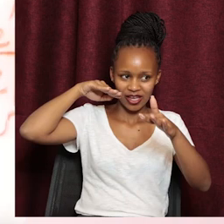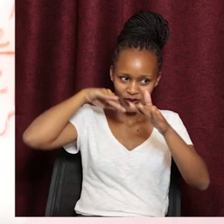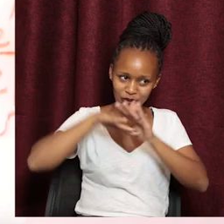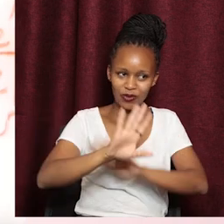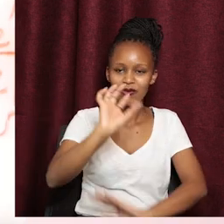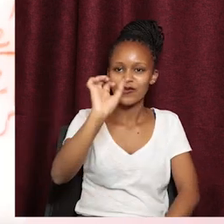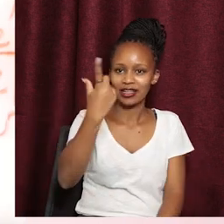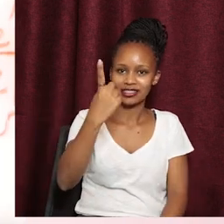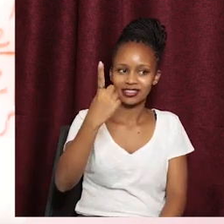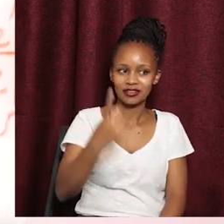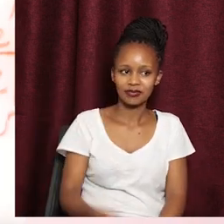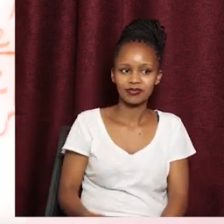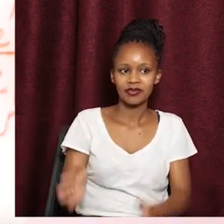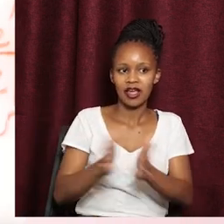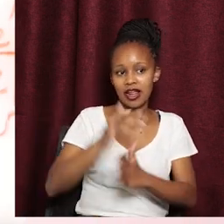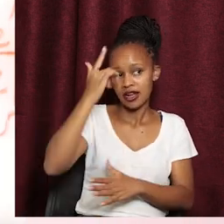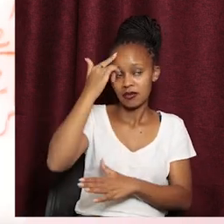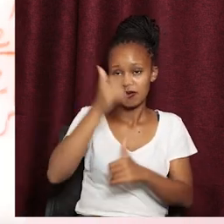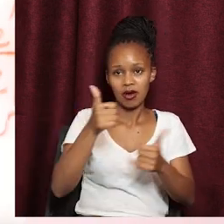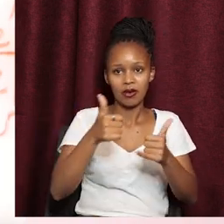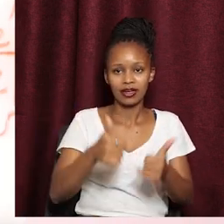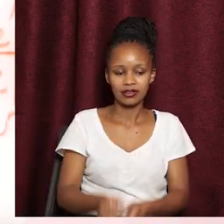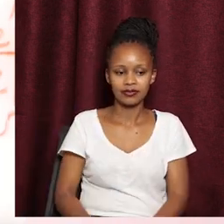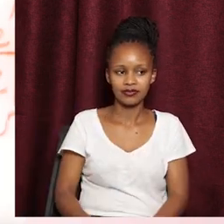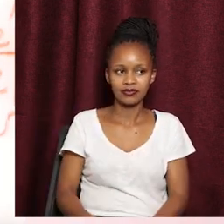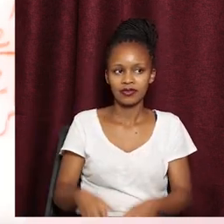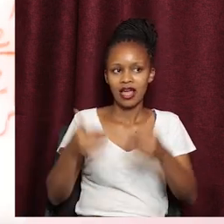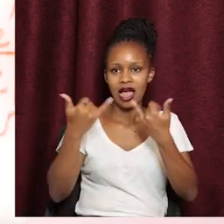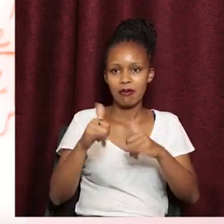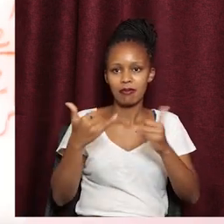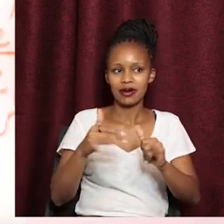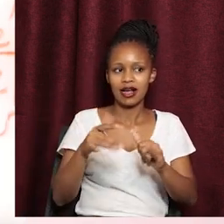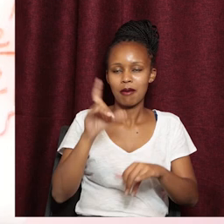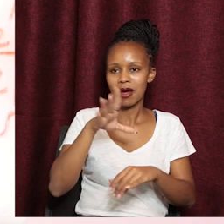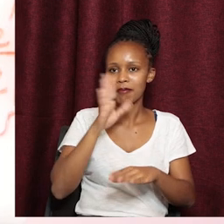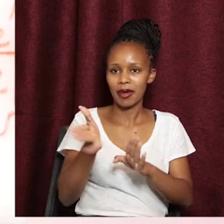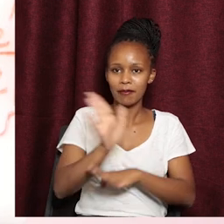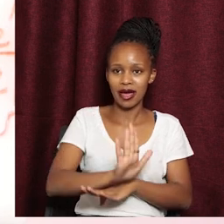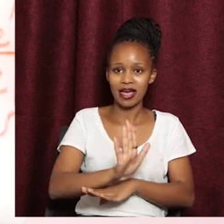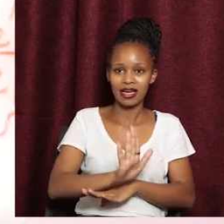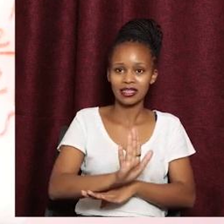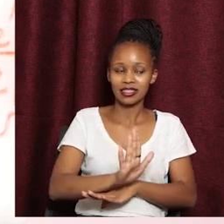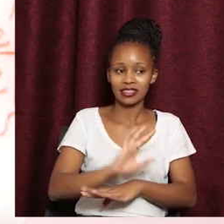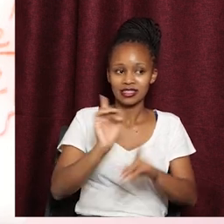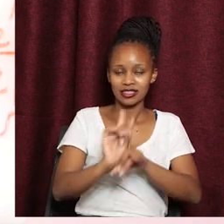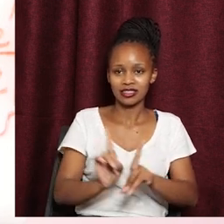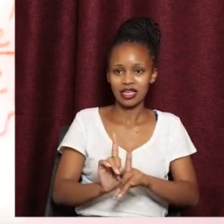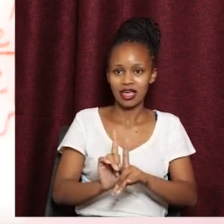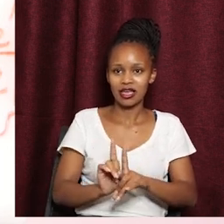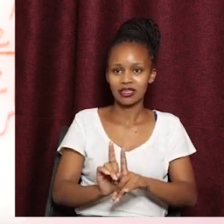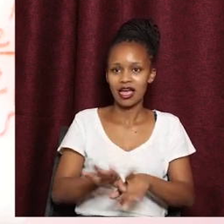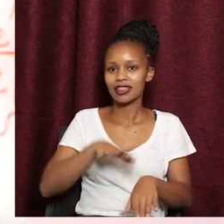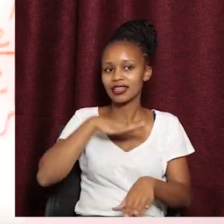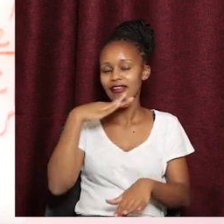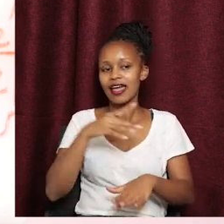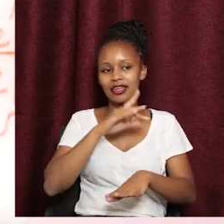And remember, a game can be reversed suddenly, even at the dying seconds.